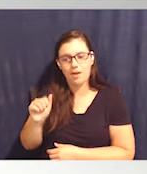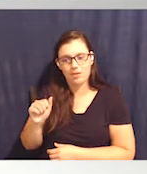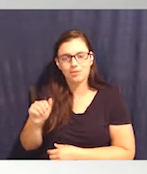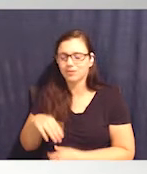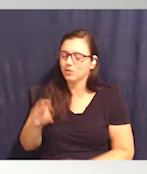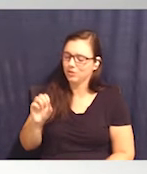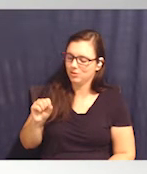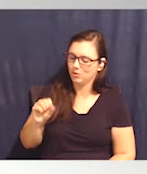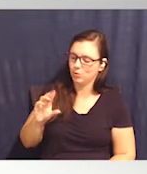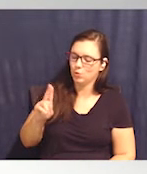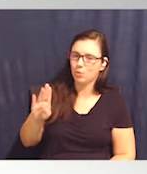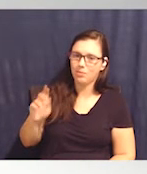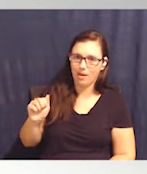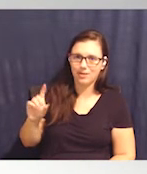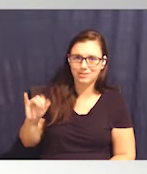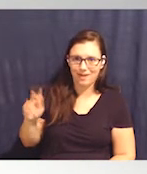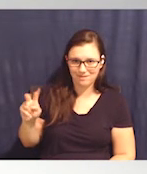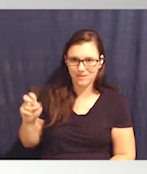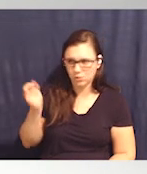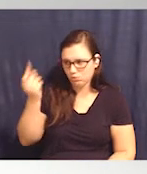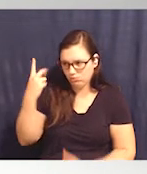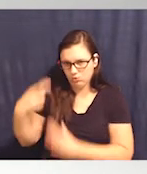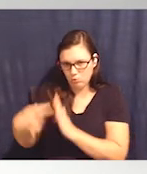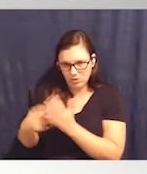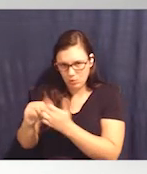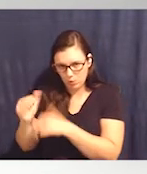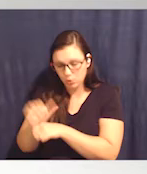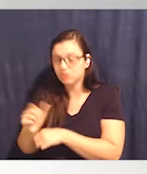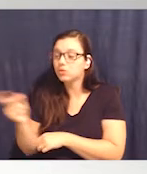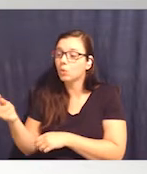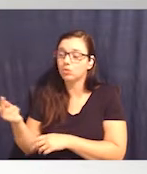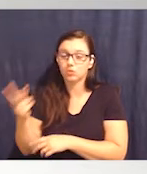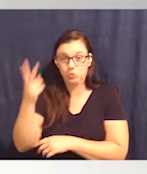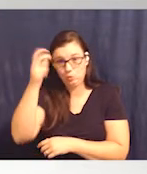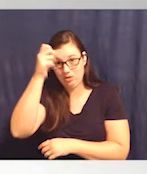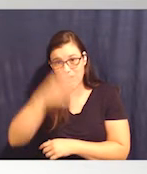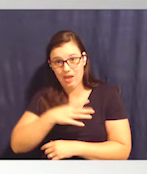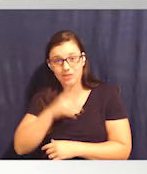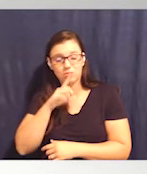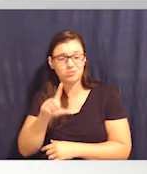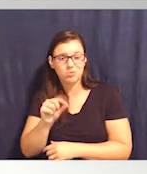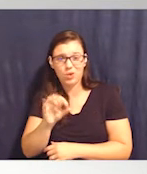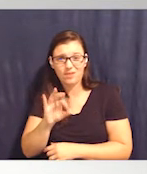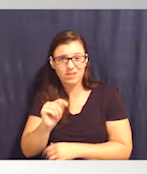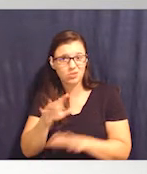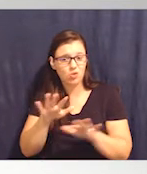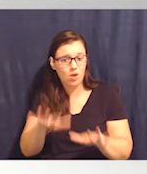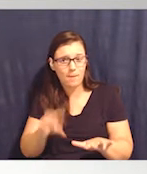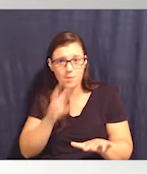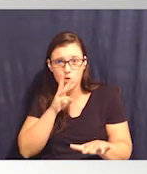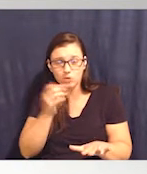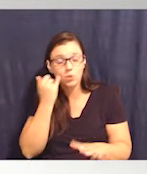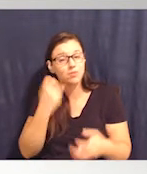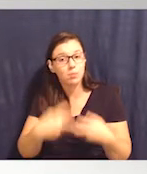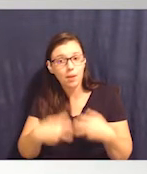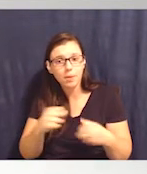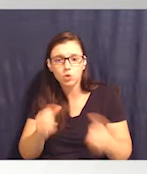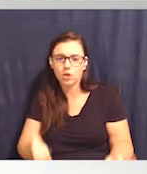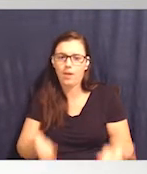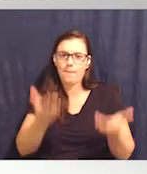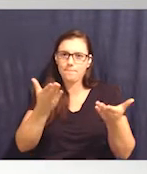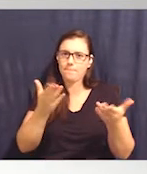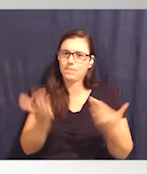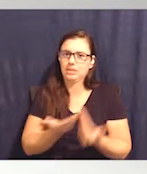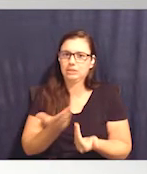They put 2 guys in the water in scuba gear. It was 20 feet of very calm water. So if there was a problem, we could get him up to the surface, all that stuff. He did